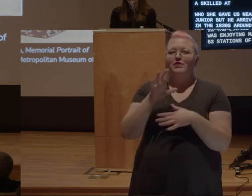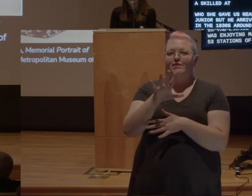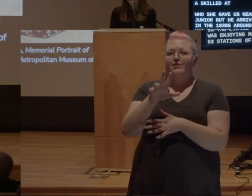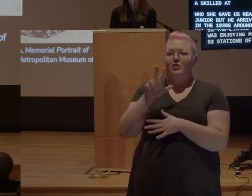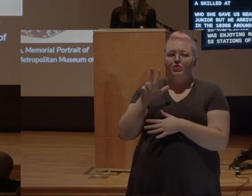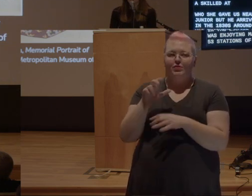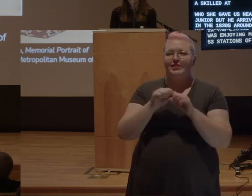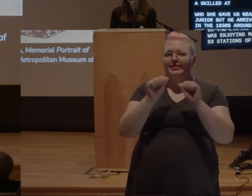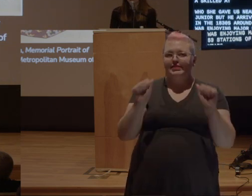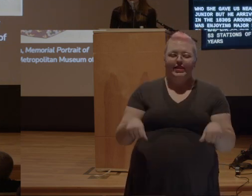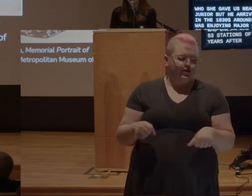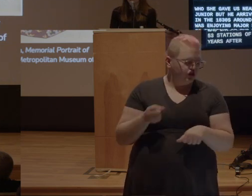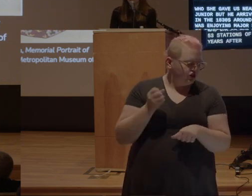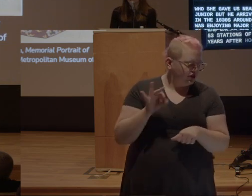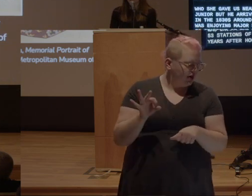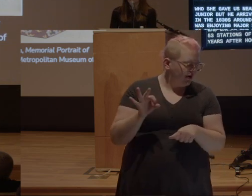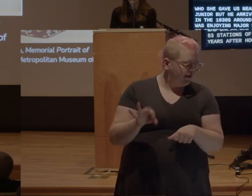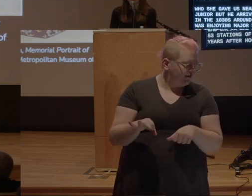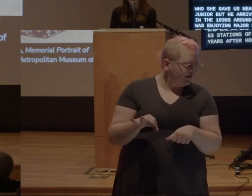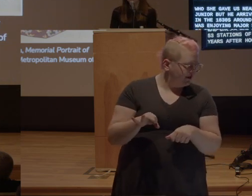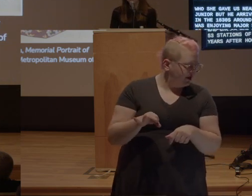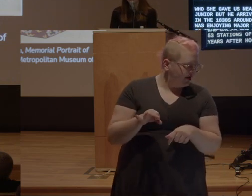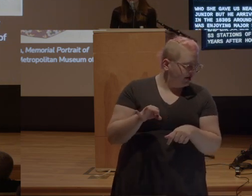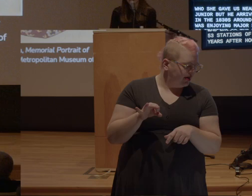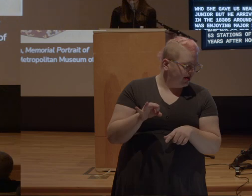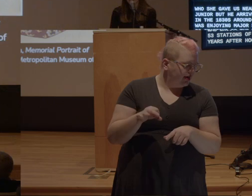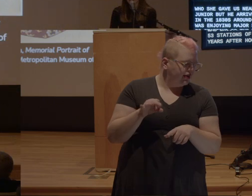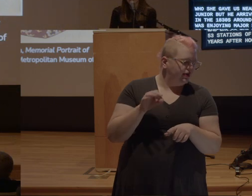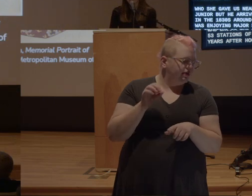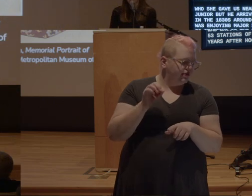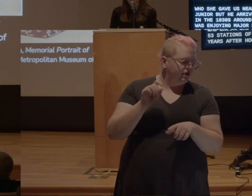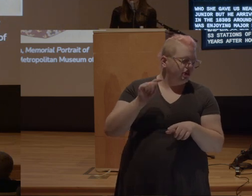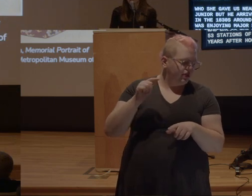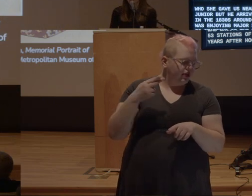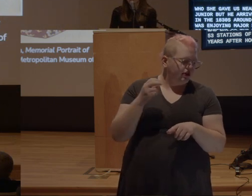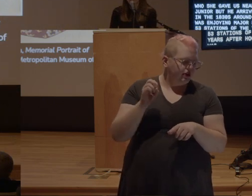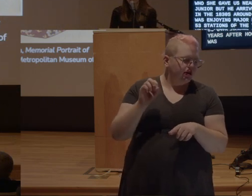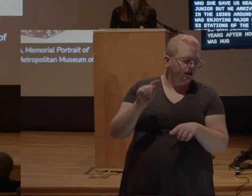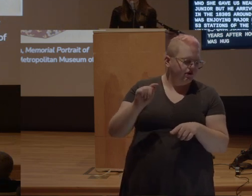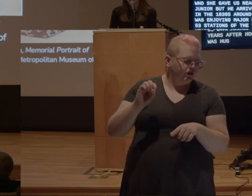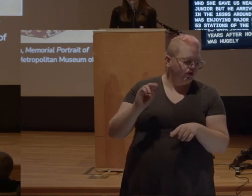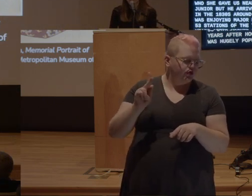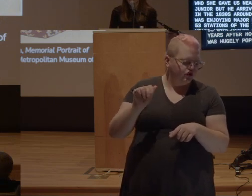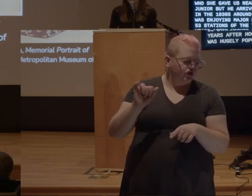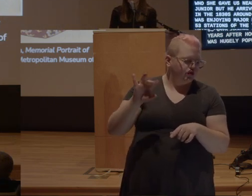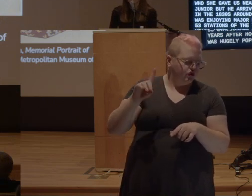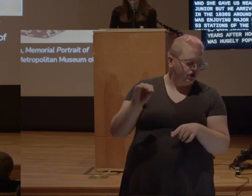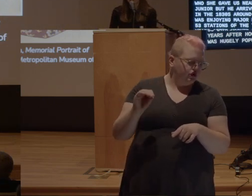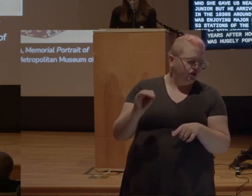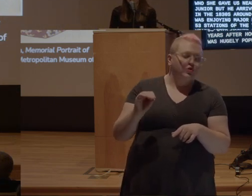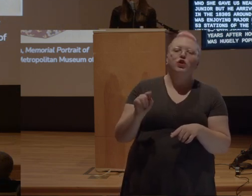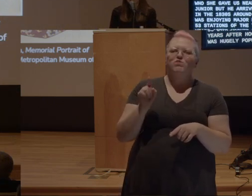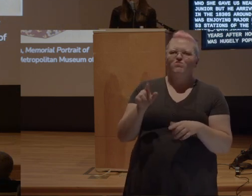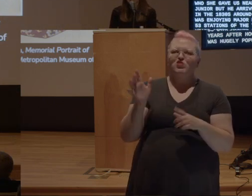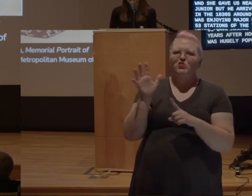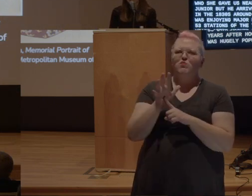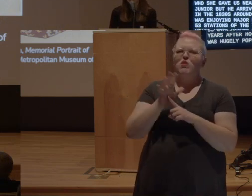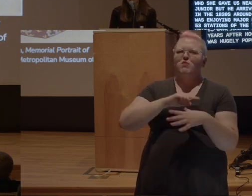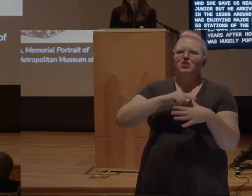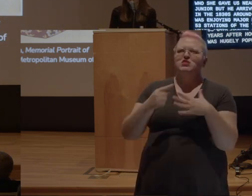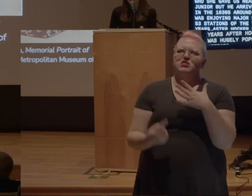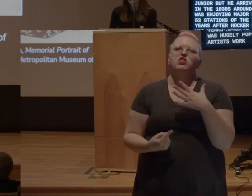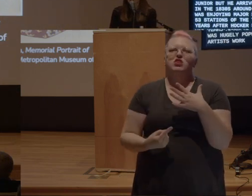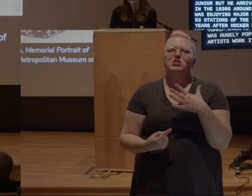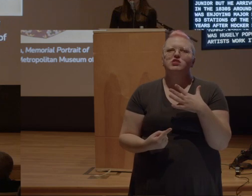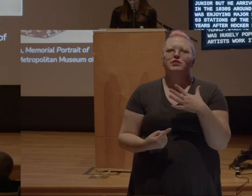released a couple of years after Hokusai's 36 Views of Mount Fuji, was hugely popular. And alongside the older artist's work,